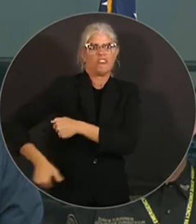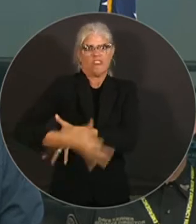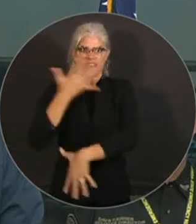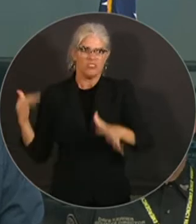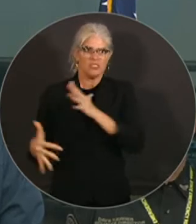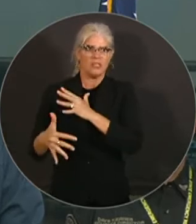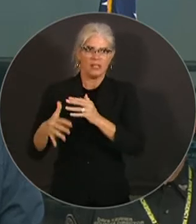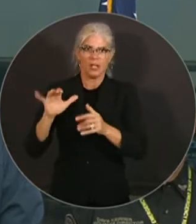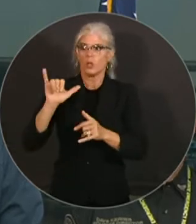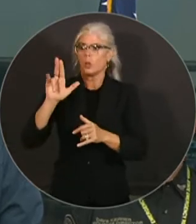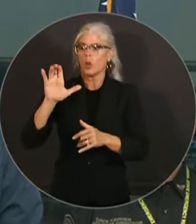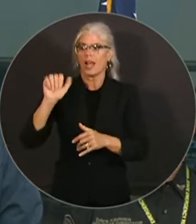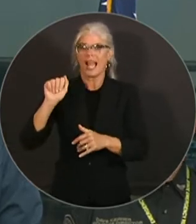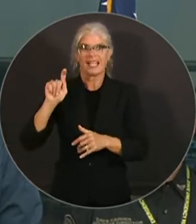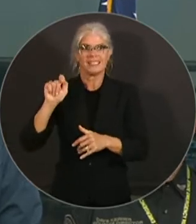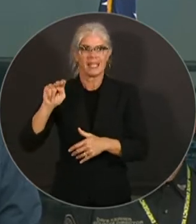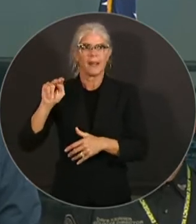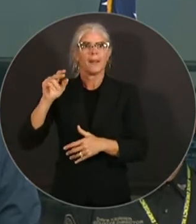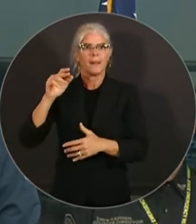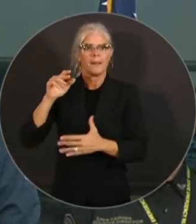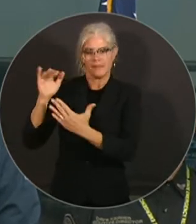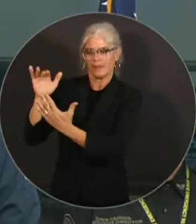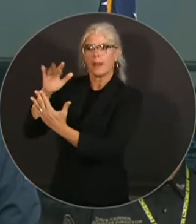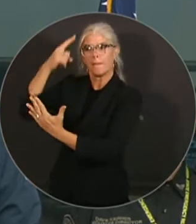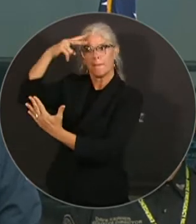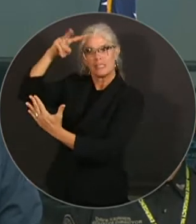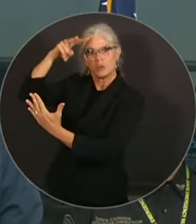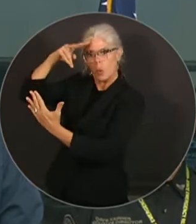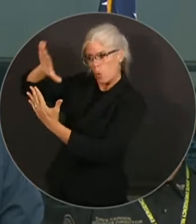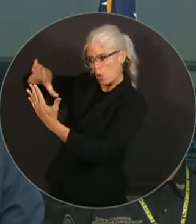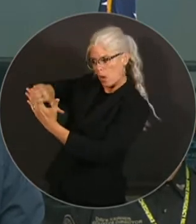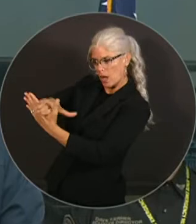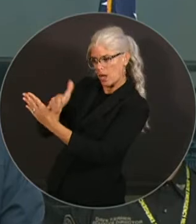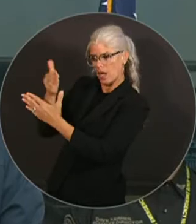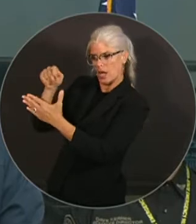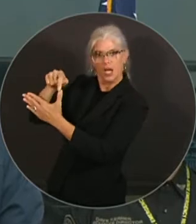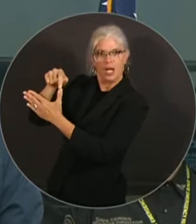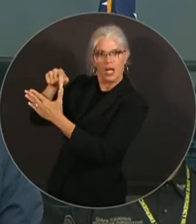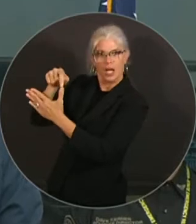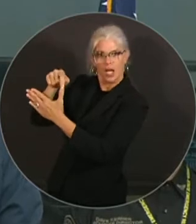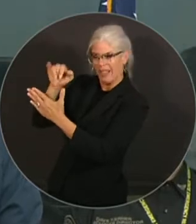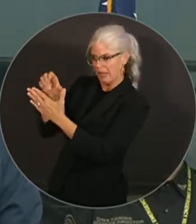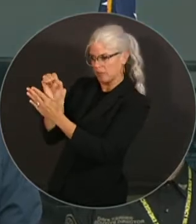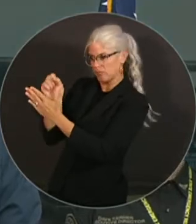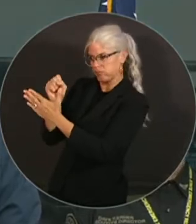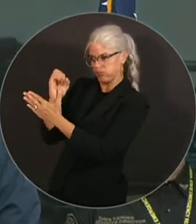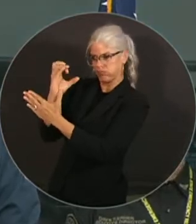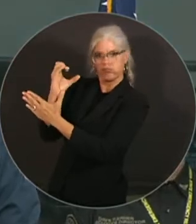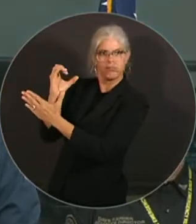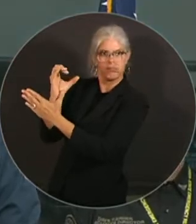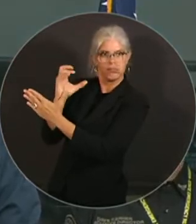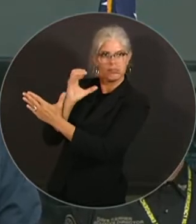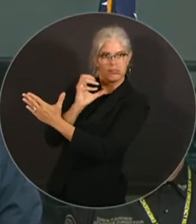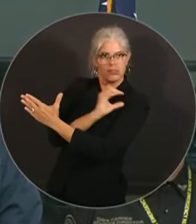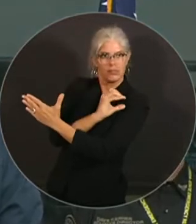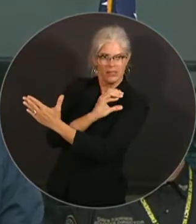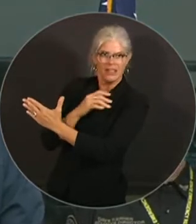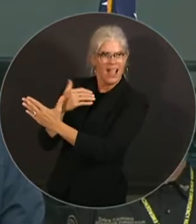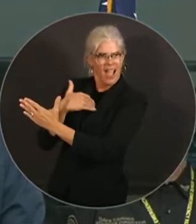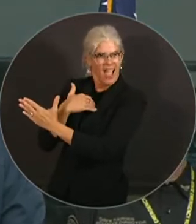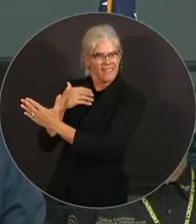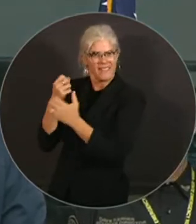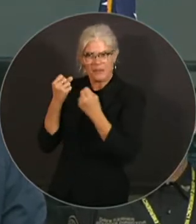initial cone had it being to where it would have been off that coast by a decent amount. So I think that there's just a lot of uncertainty. But from